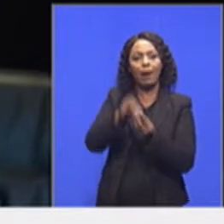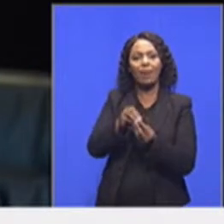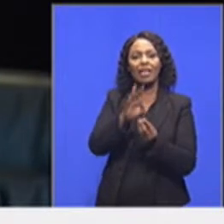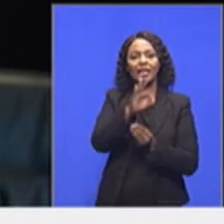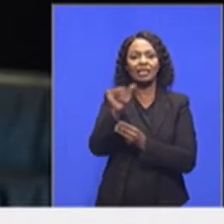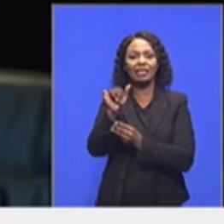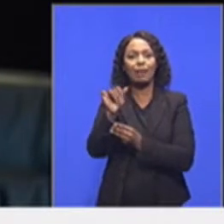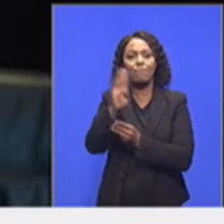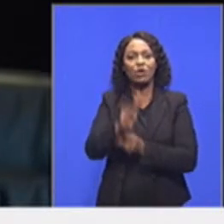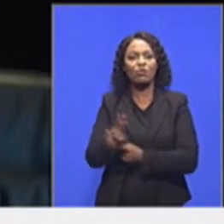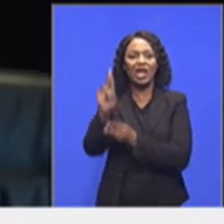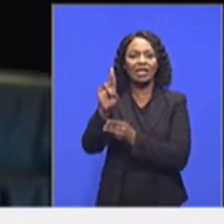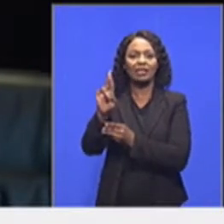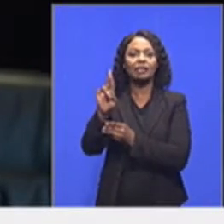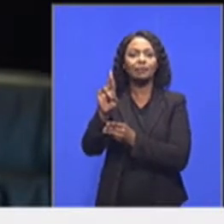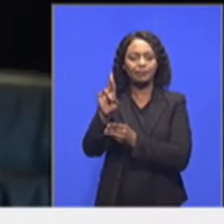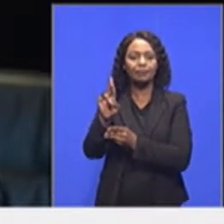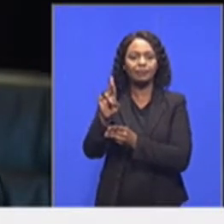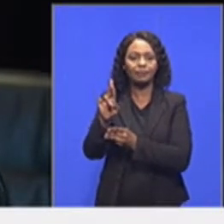rand